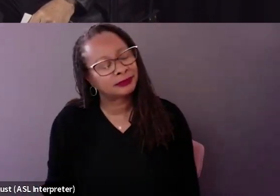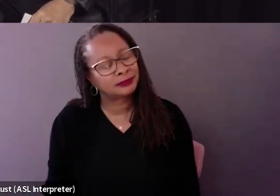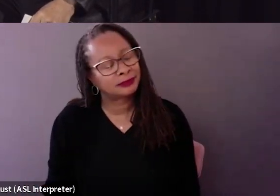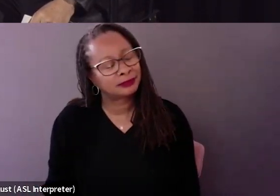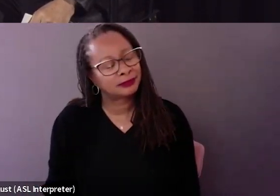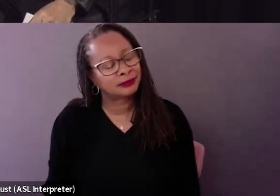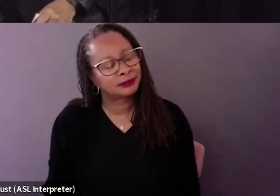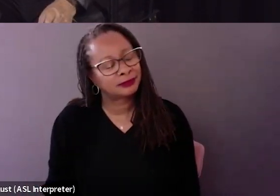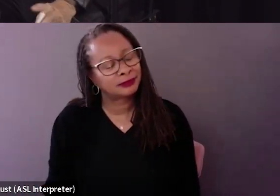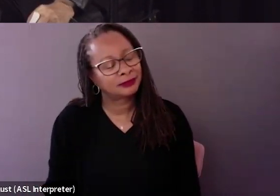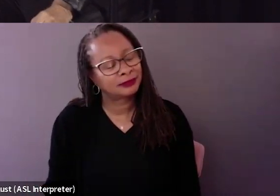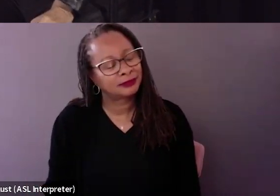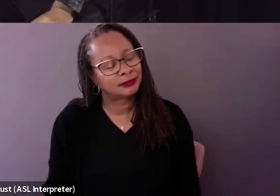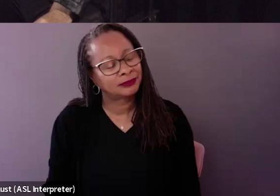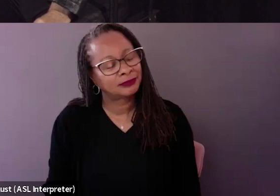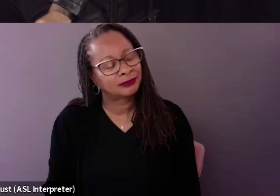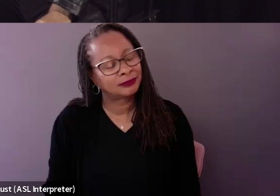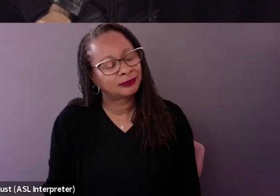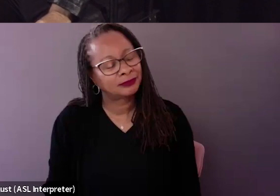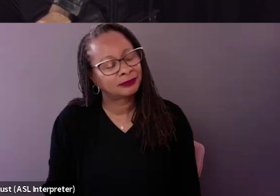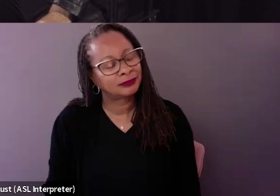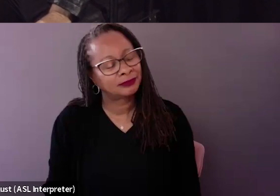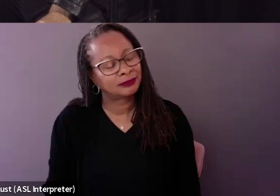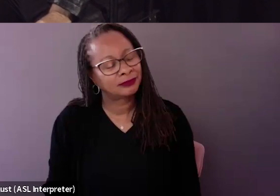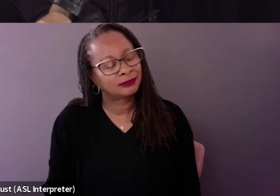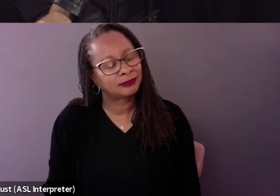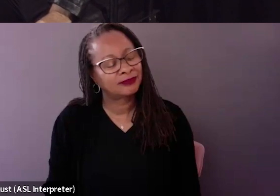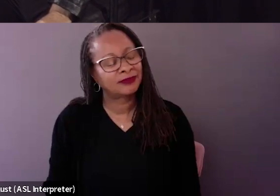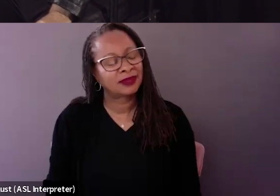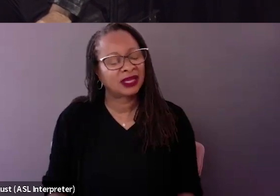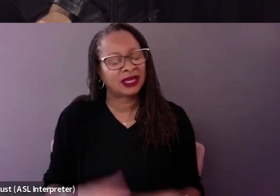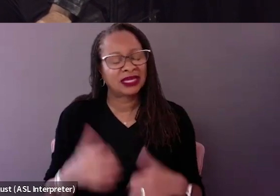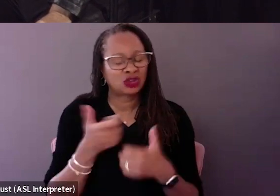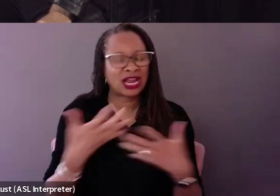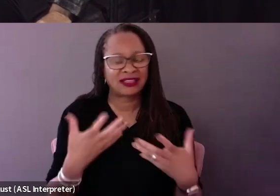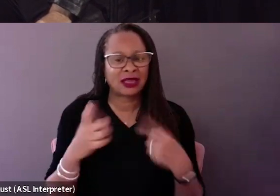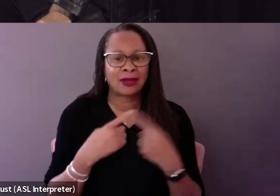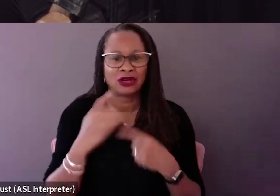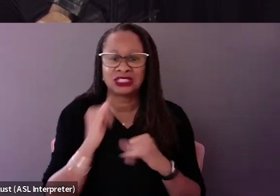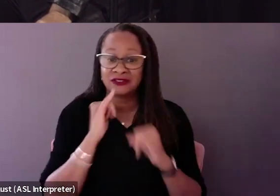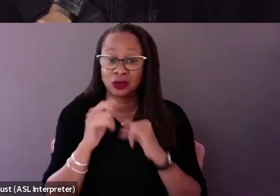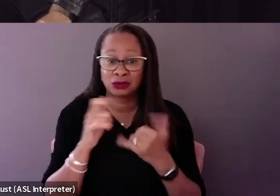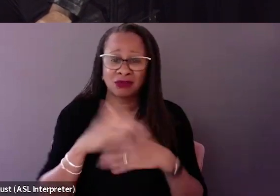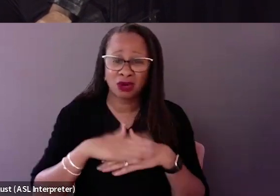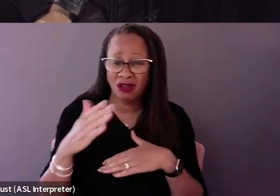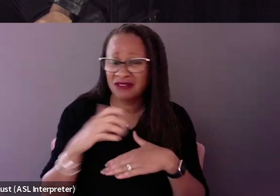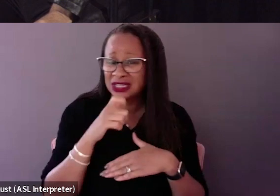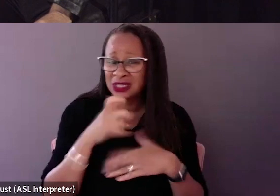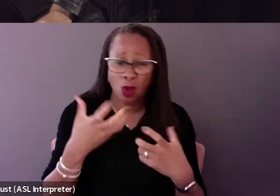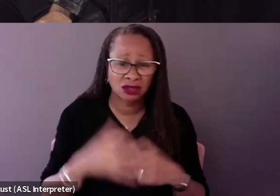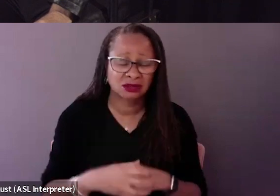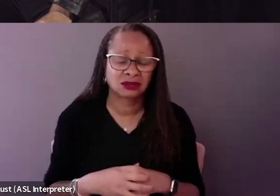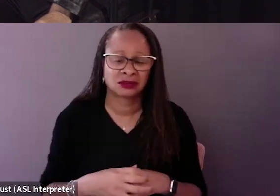his childhood, interviewing him on and off, that he didn't want talked about, like off limits, parents, siblings, anything